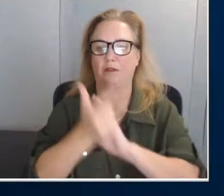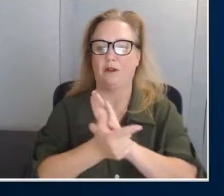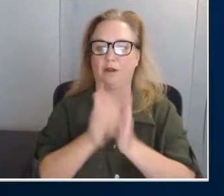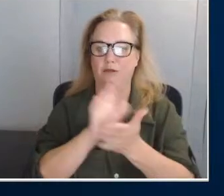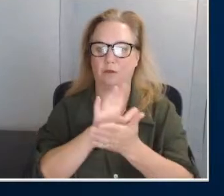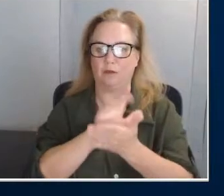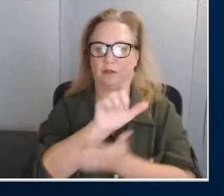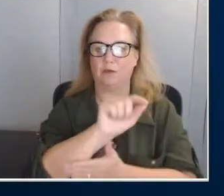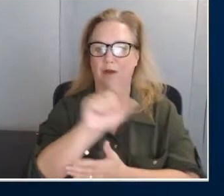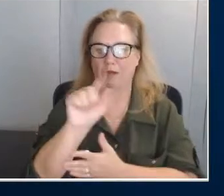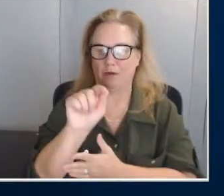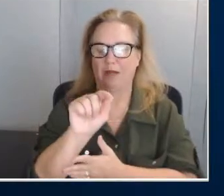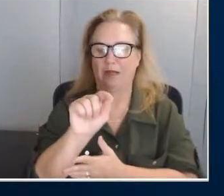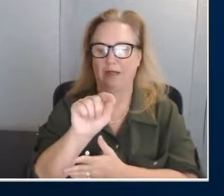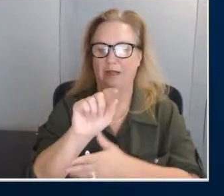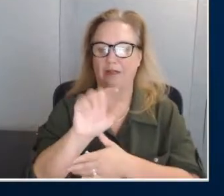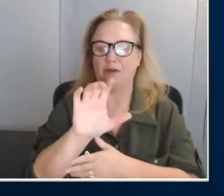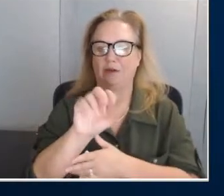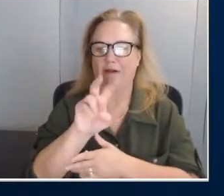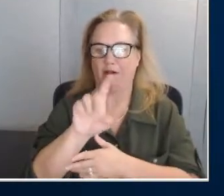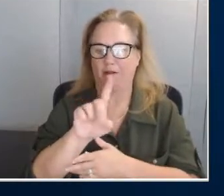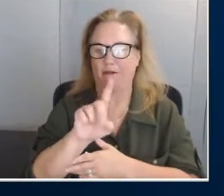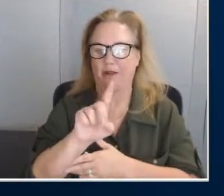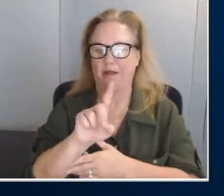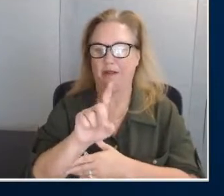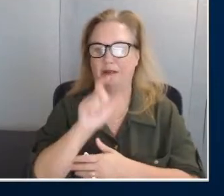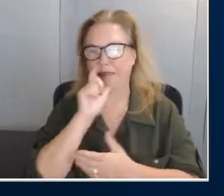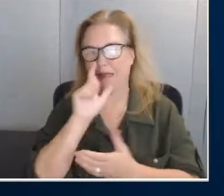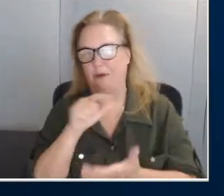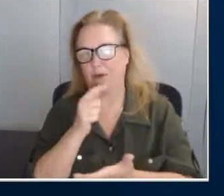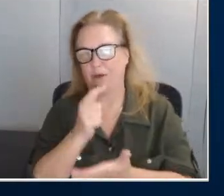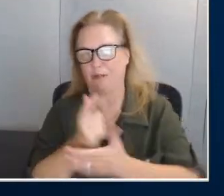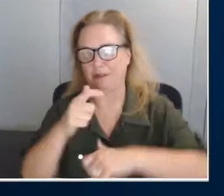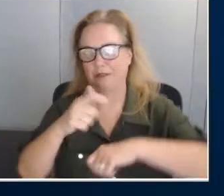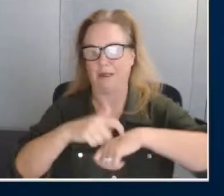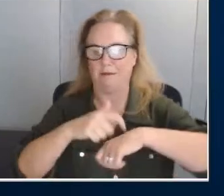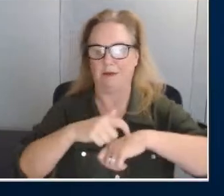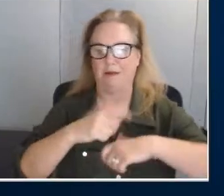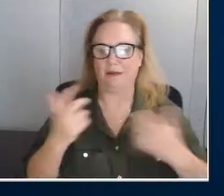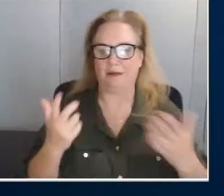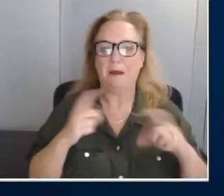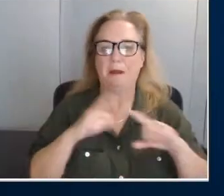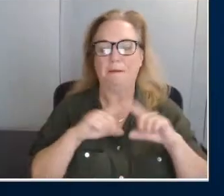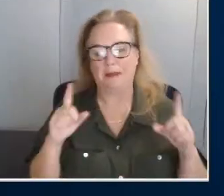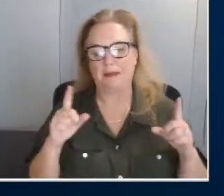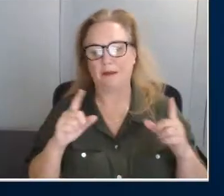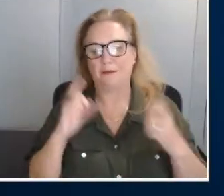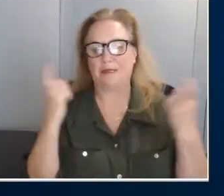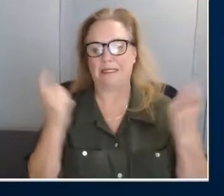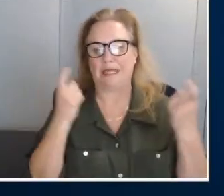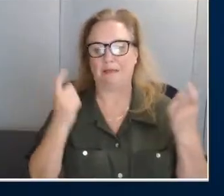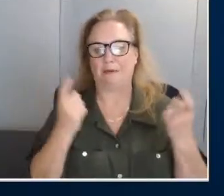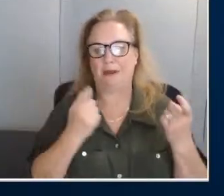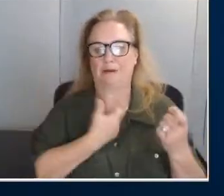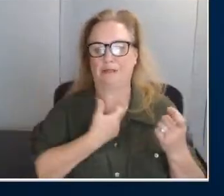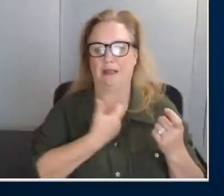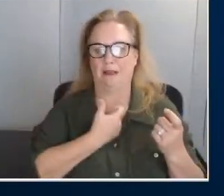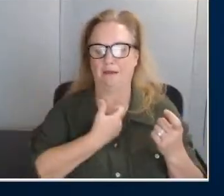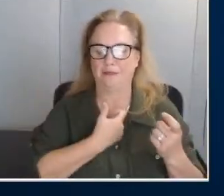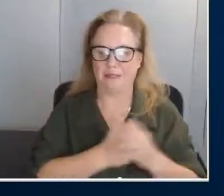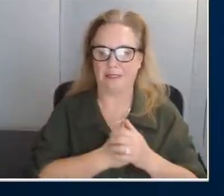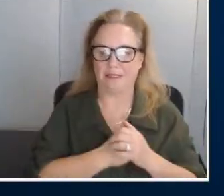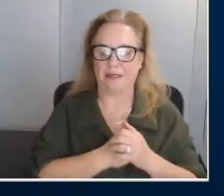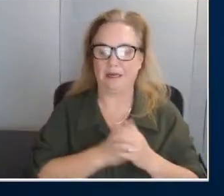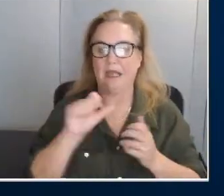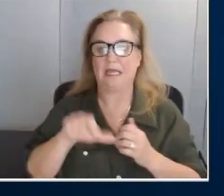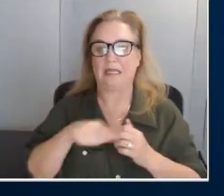2020 during COVID, and sadly didn't have a graduation because of it, but we celebrated on our own.